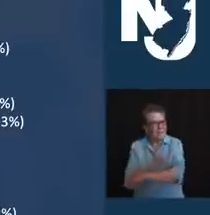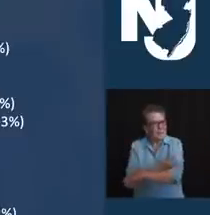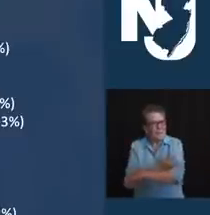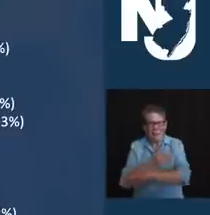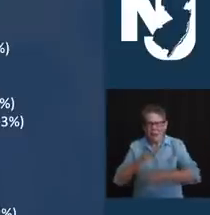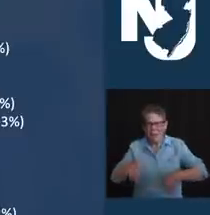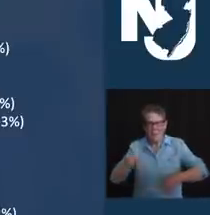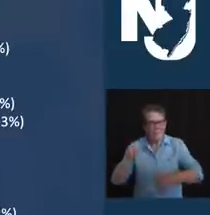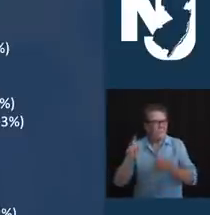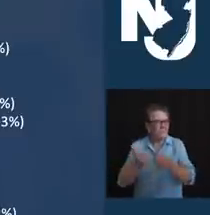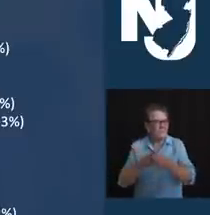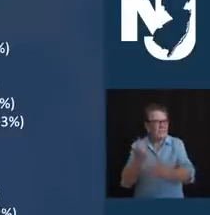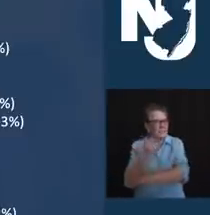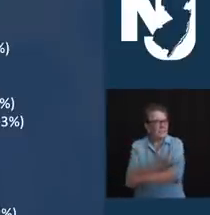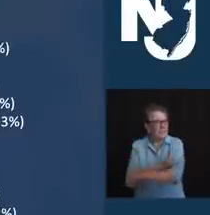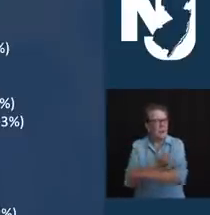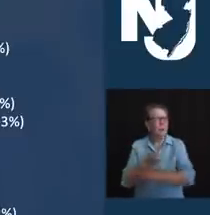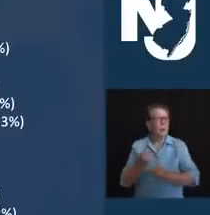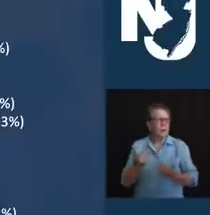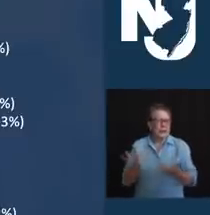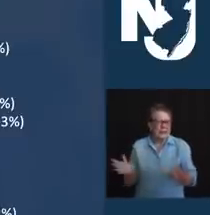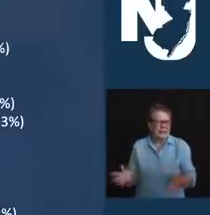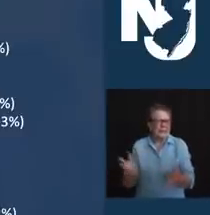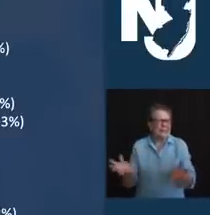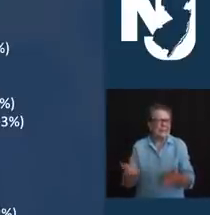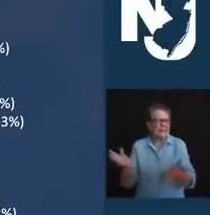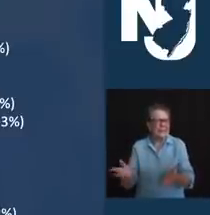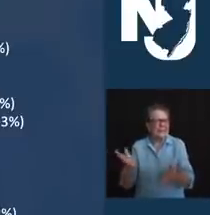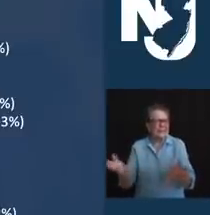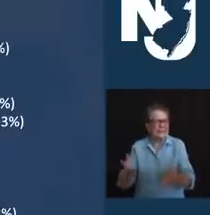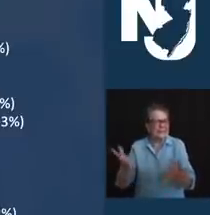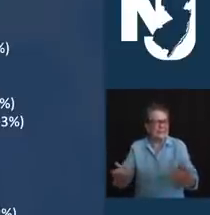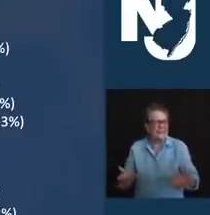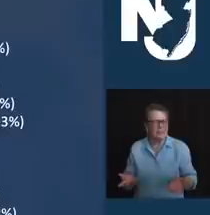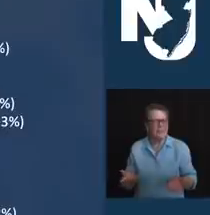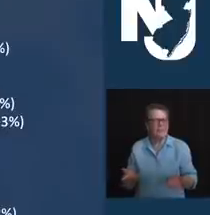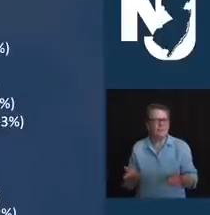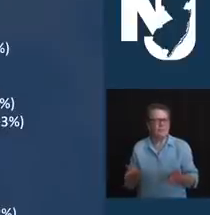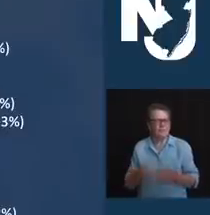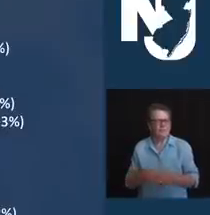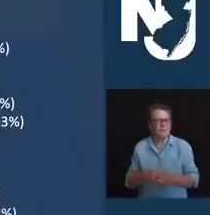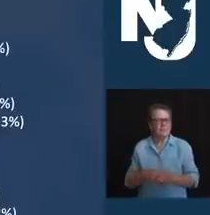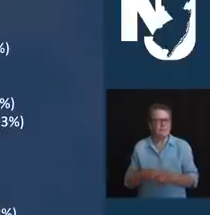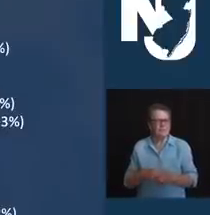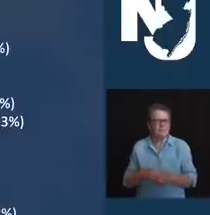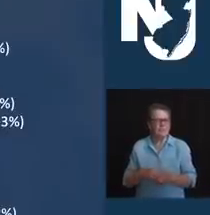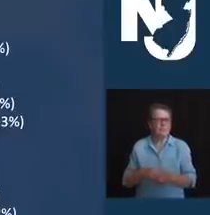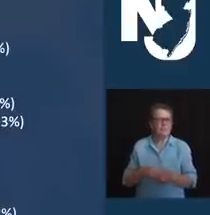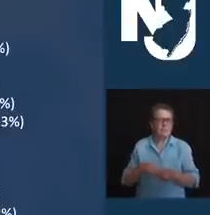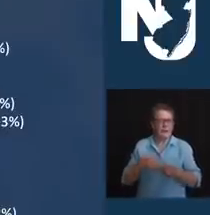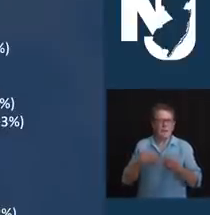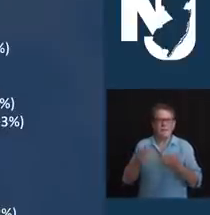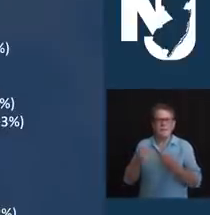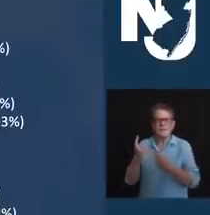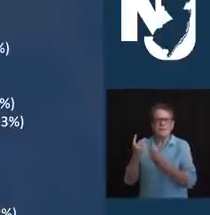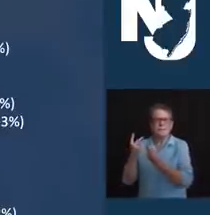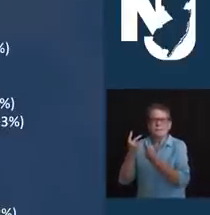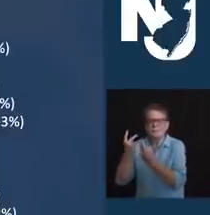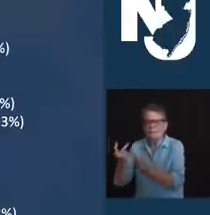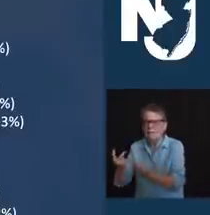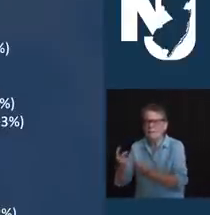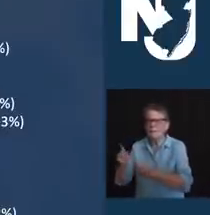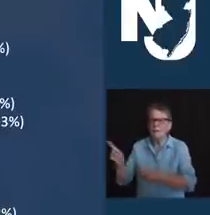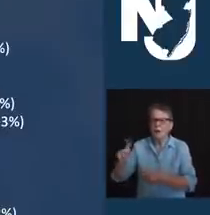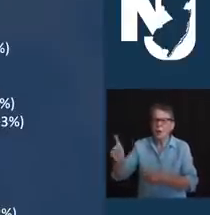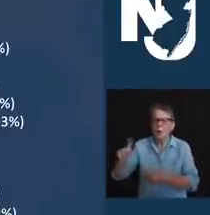guess, and witnessed a very well-run vaccination site in Phillipsburg. Warren County